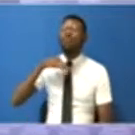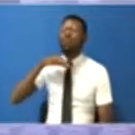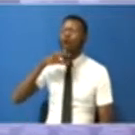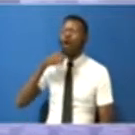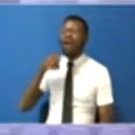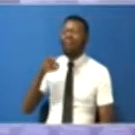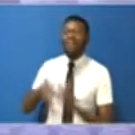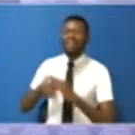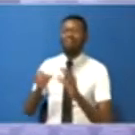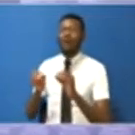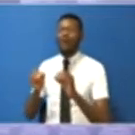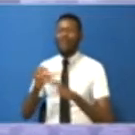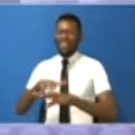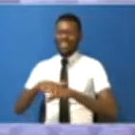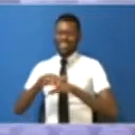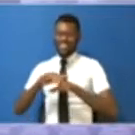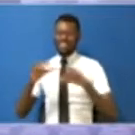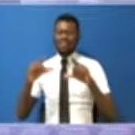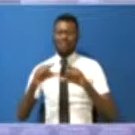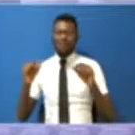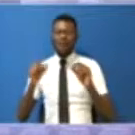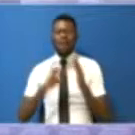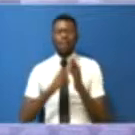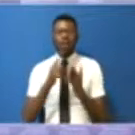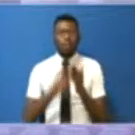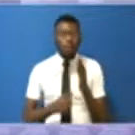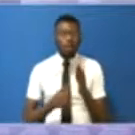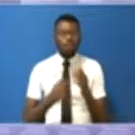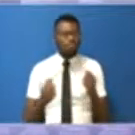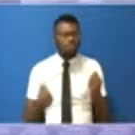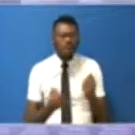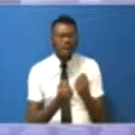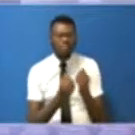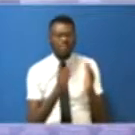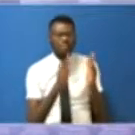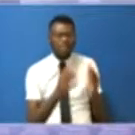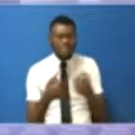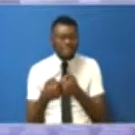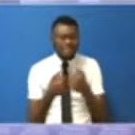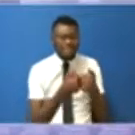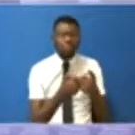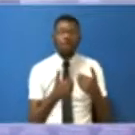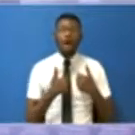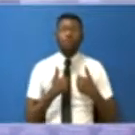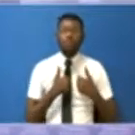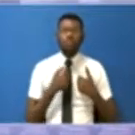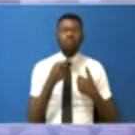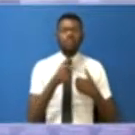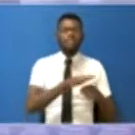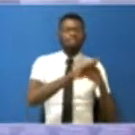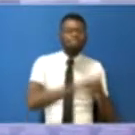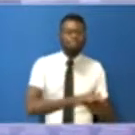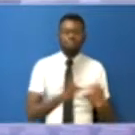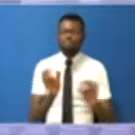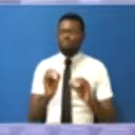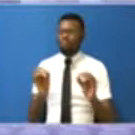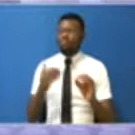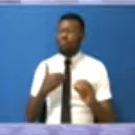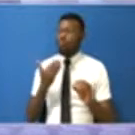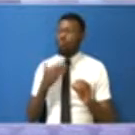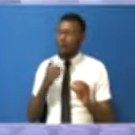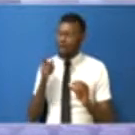insult it's to say don't go for somebody when he's down and i and i already said i want to meet him on the